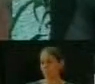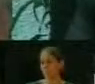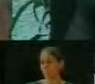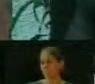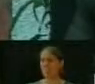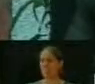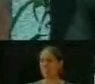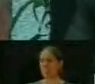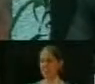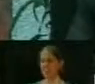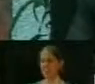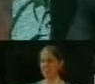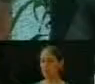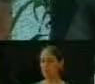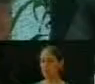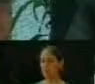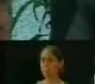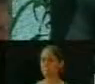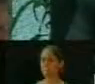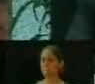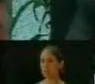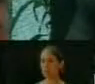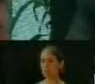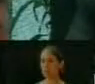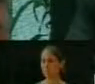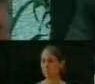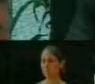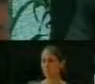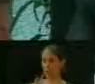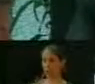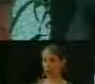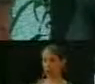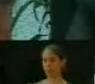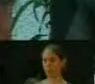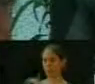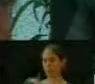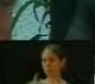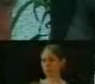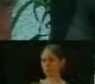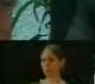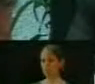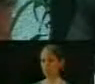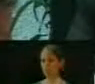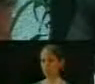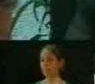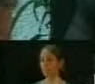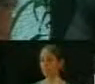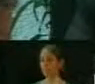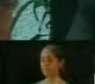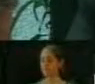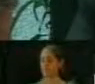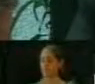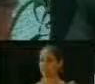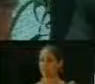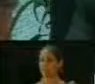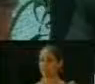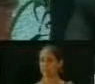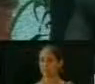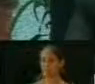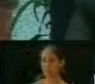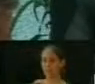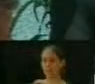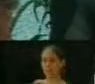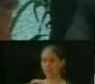What the state did, they passed enabling legislation, which, as part of that legislation, they said, the County